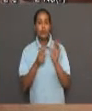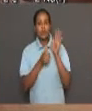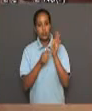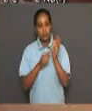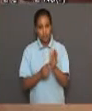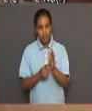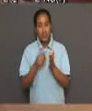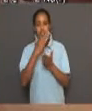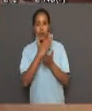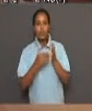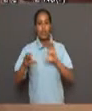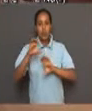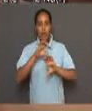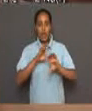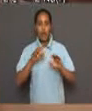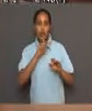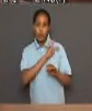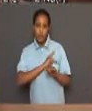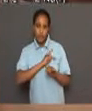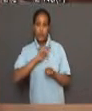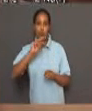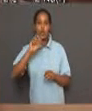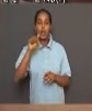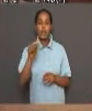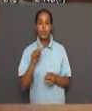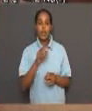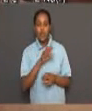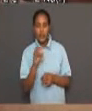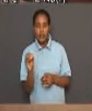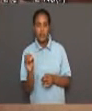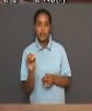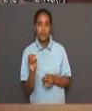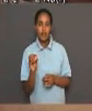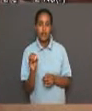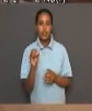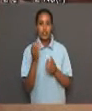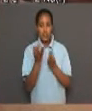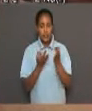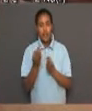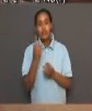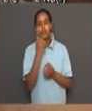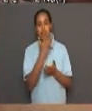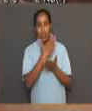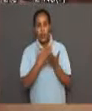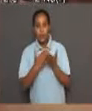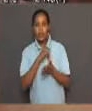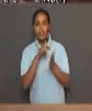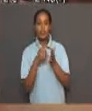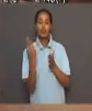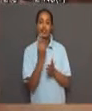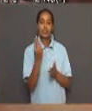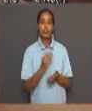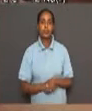demonstrate some of the chemical properties of sodium and describe some of its